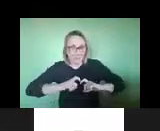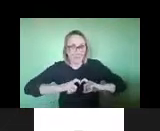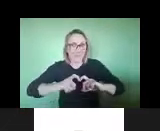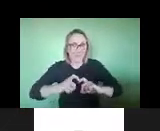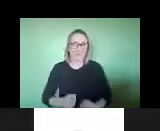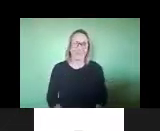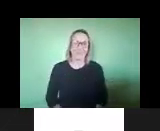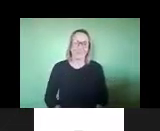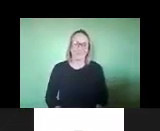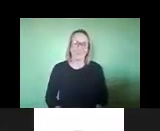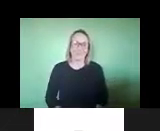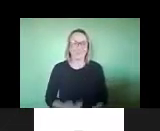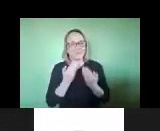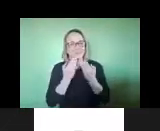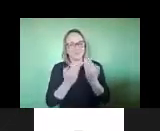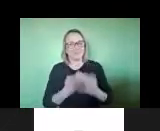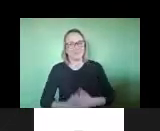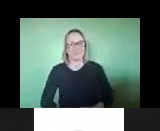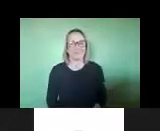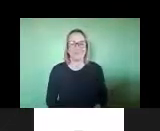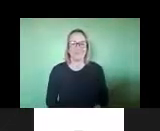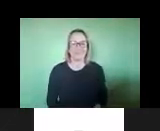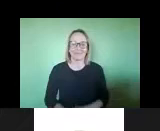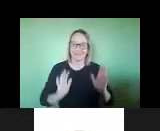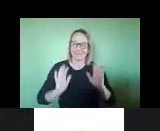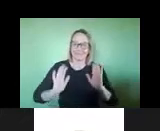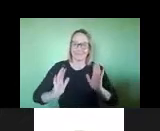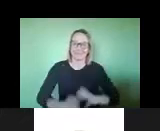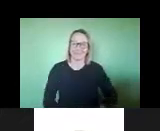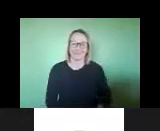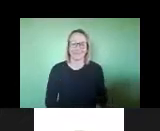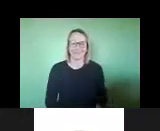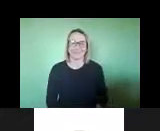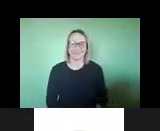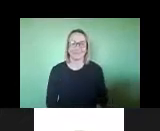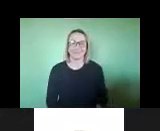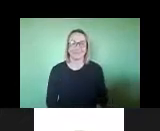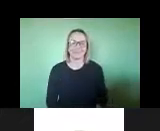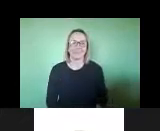to Neighbourhood Network. Thank you. Bye-bye. Bye.